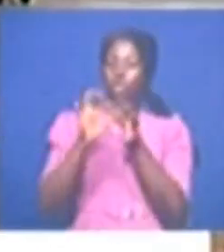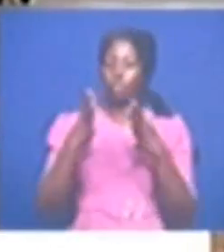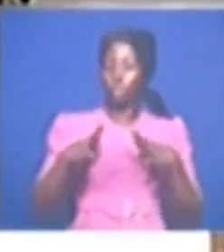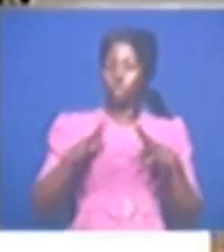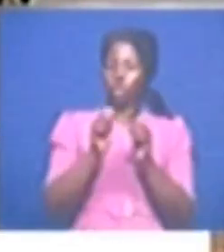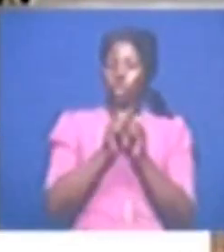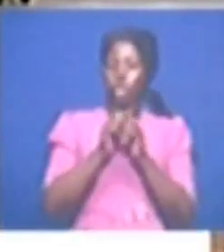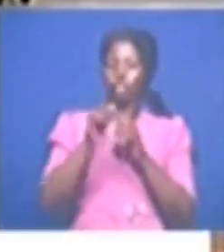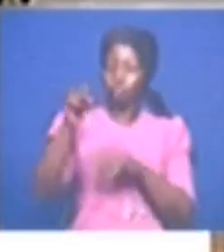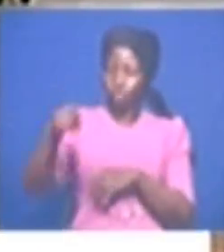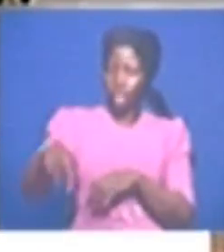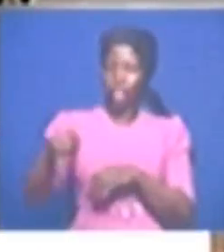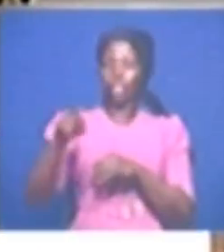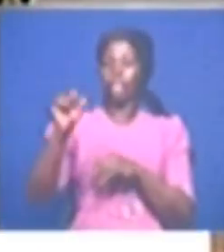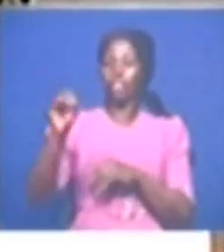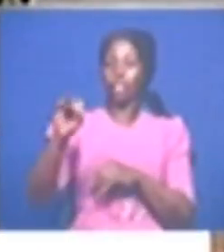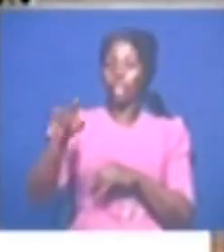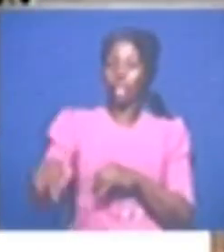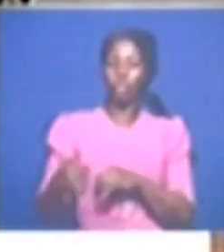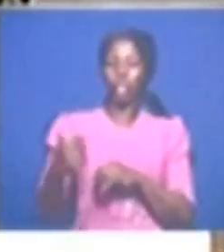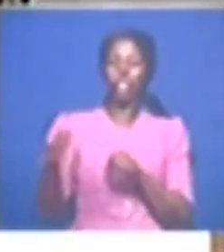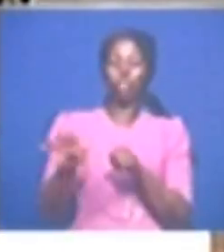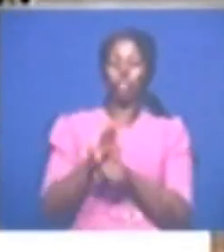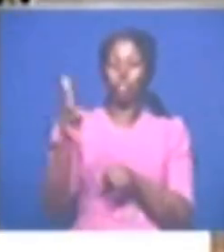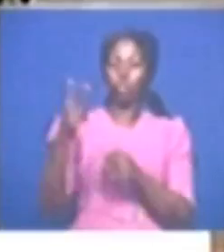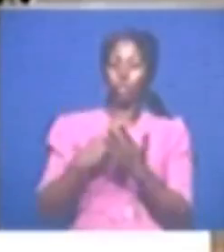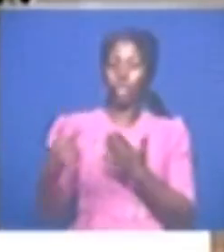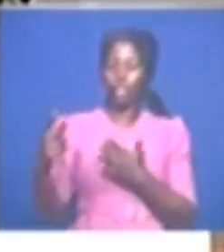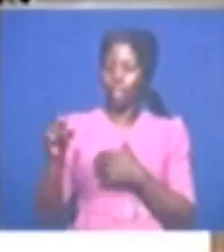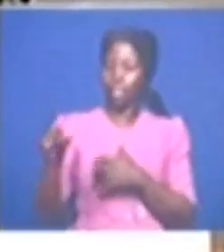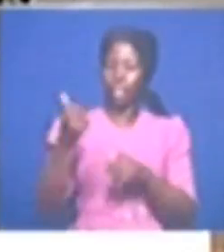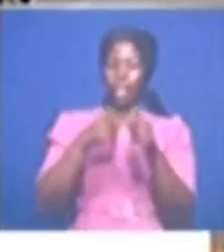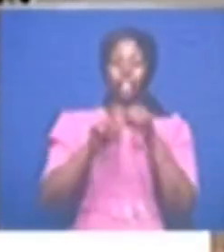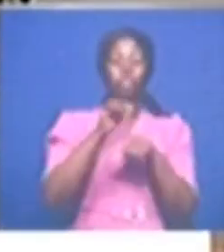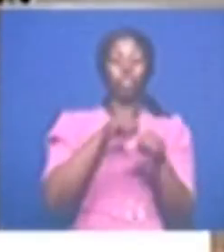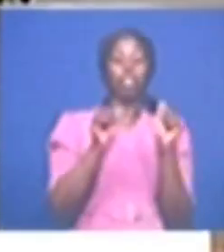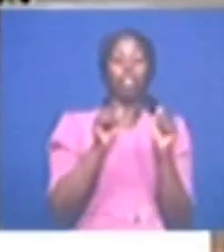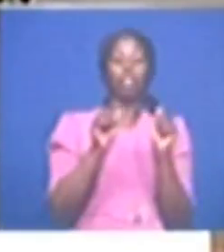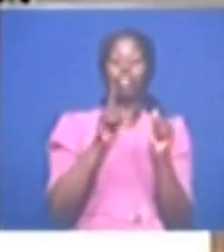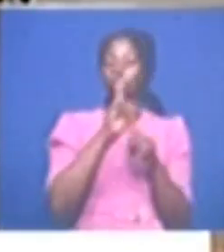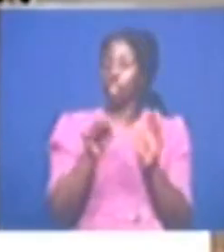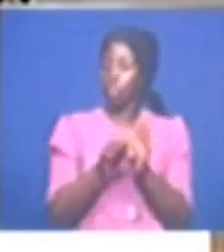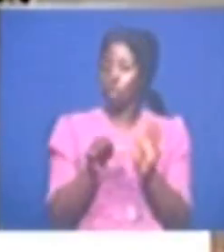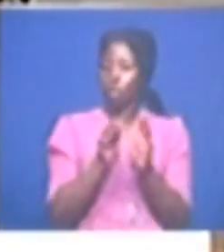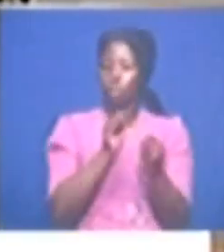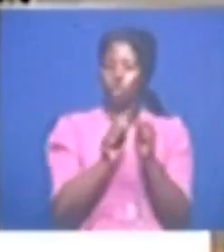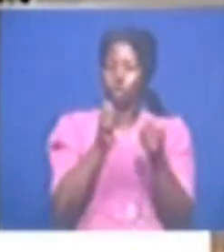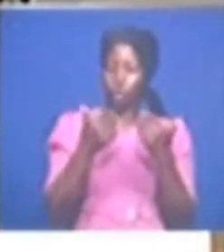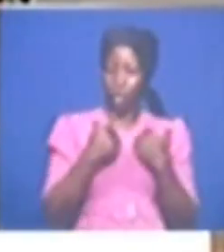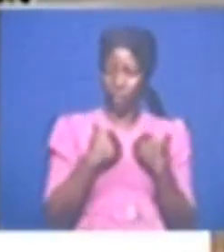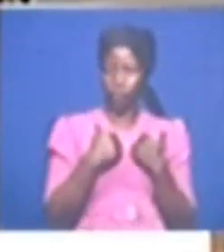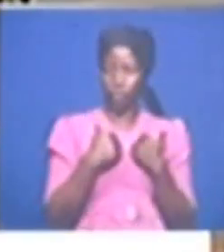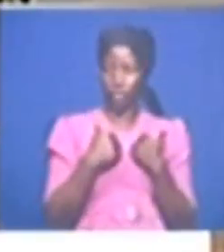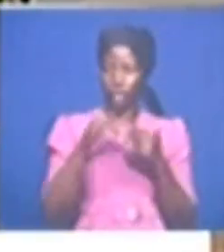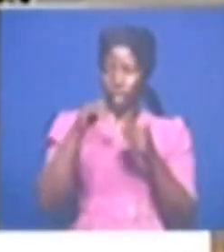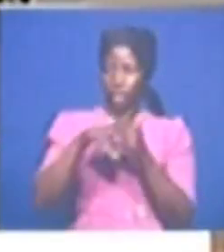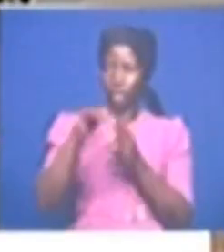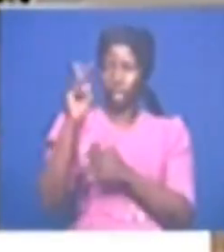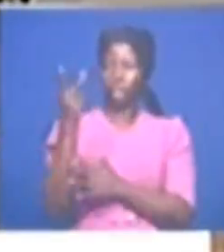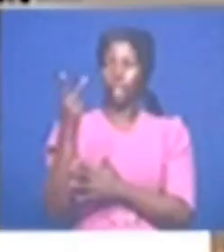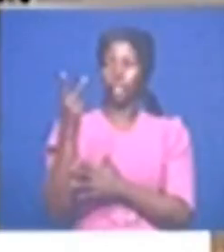around 50,000 the whole 2 weeks. So that is action. So the problem which we have in Kenya